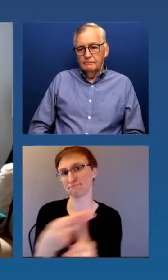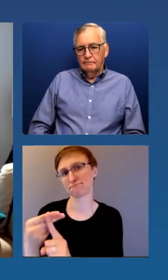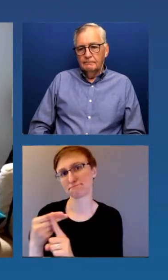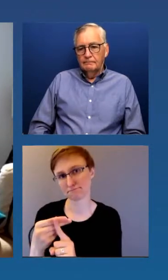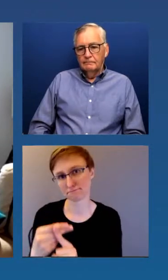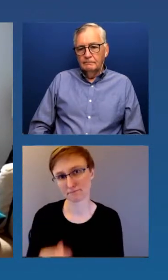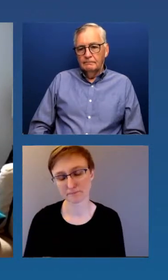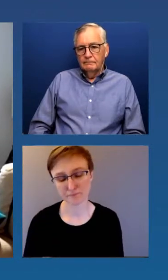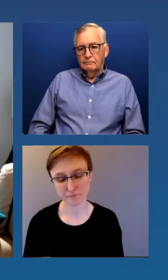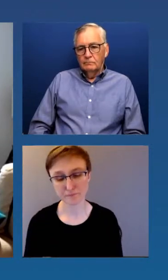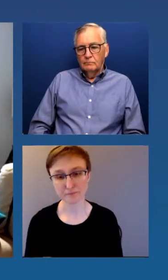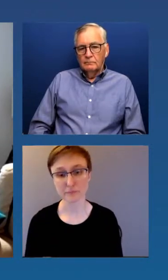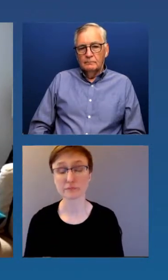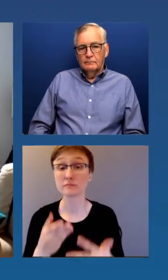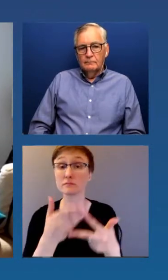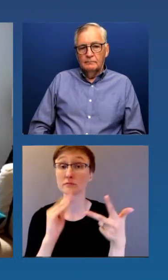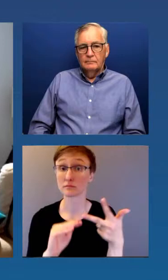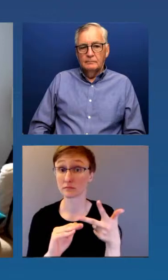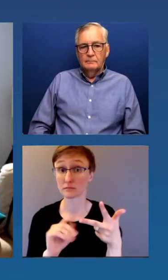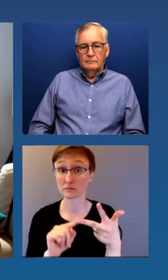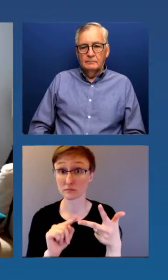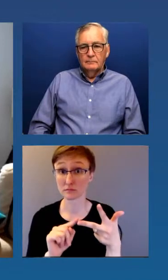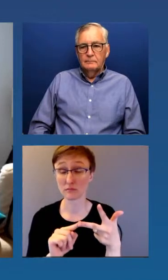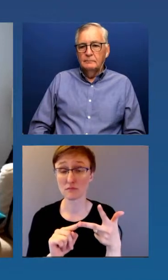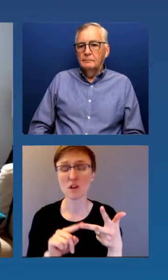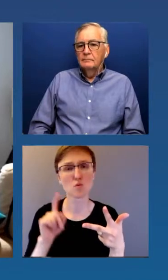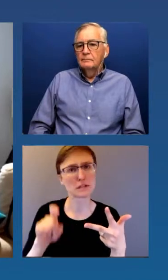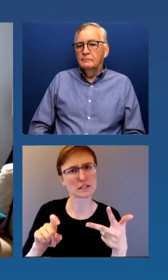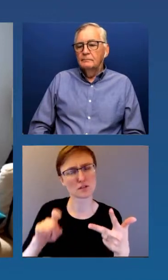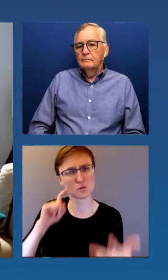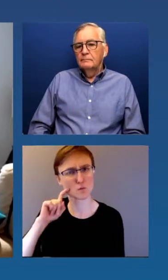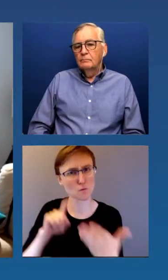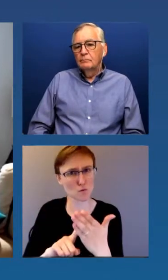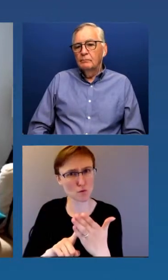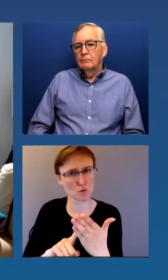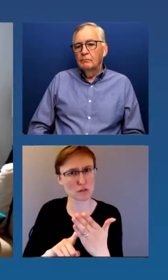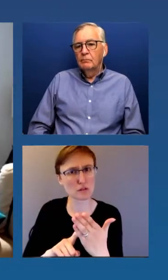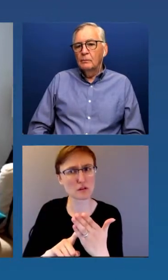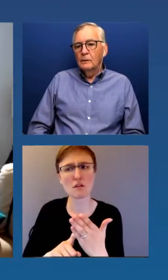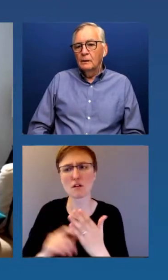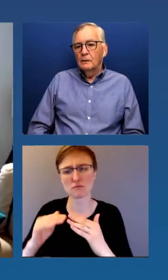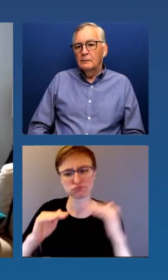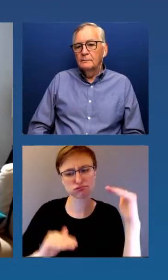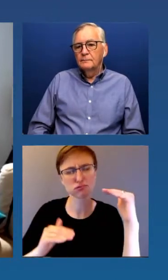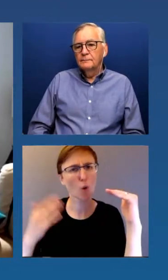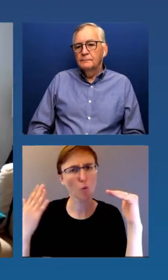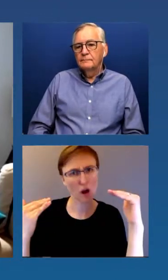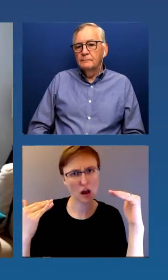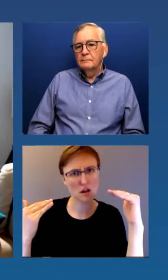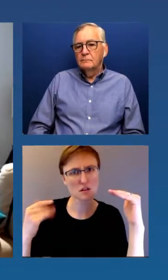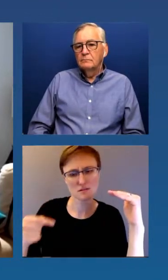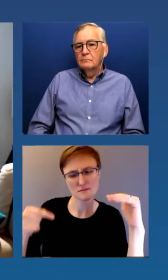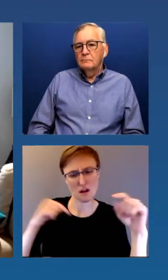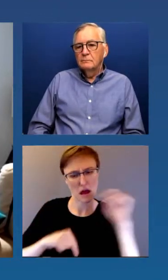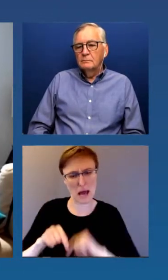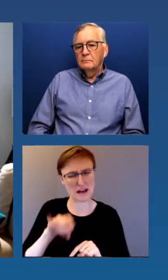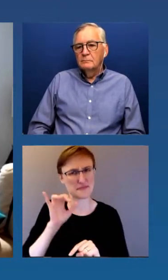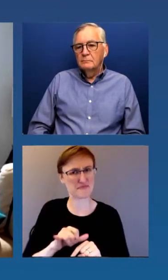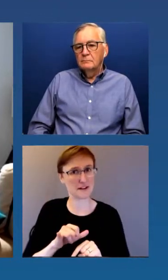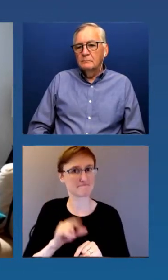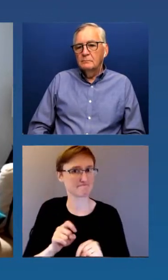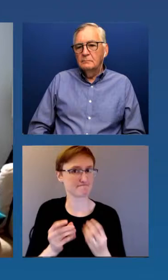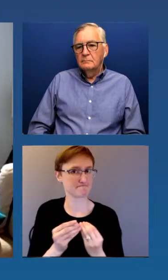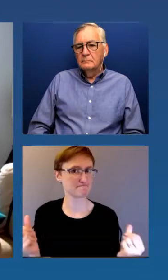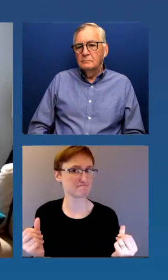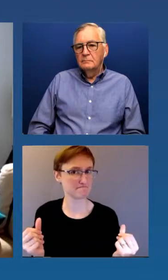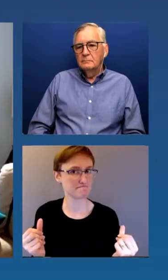Thirdly, we need to address the root causes of these persistent inequities and invest in solutions that tackle